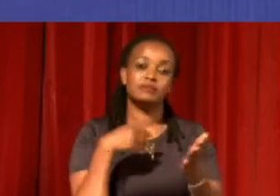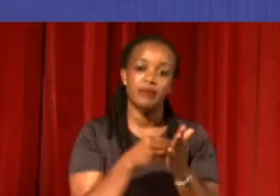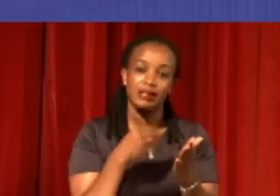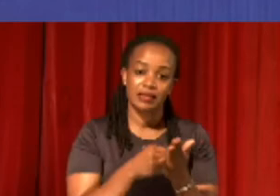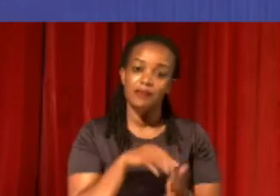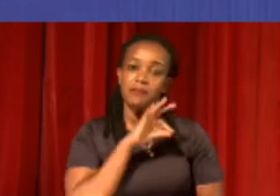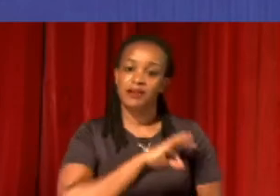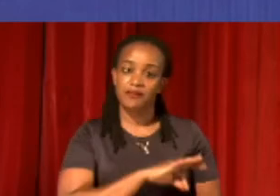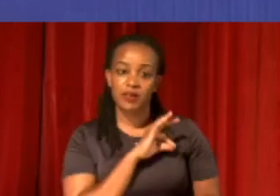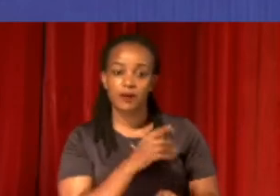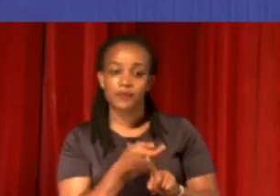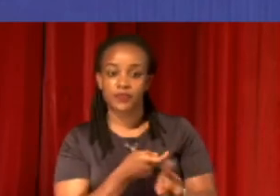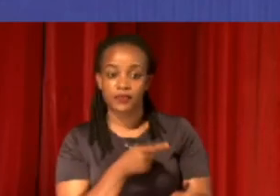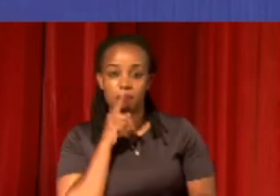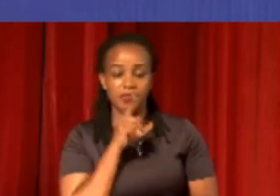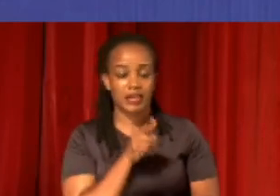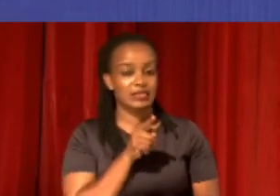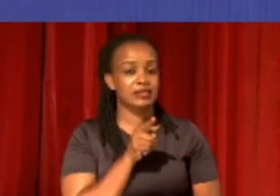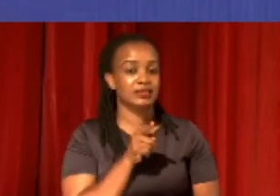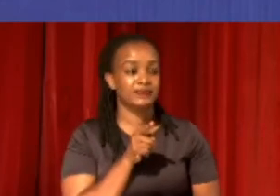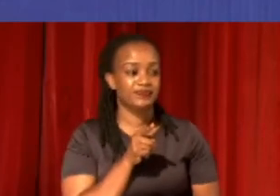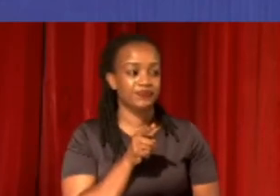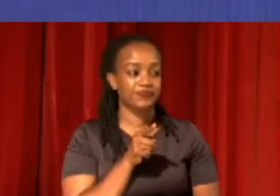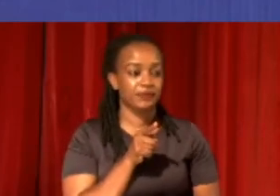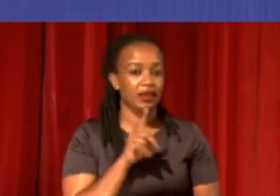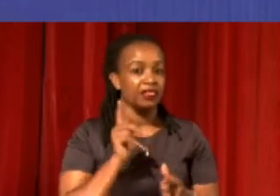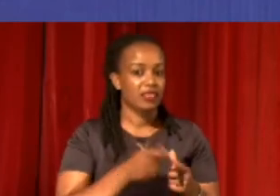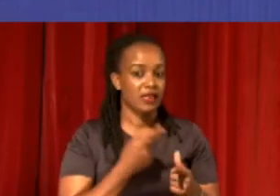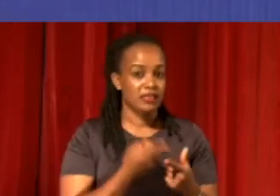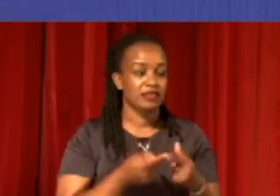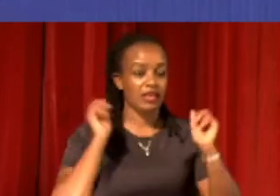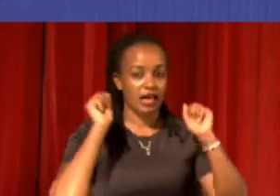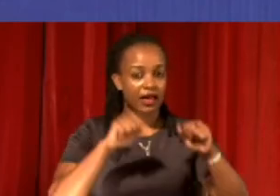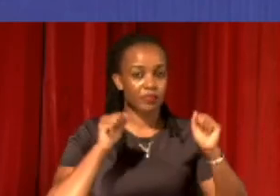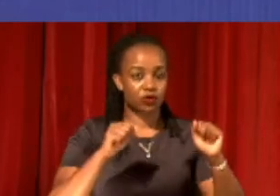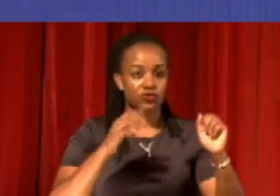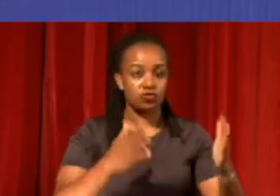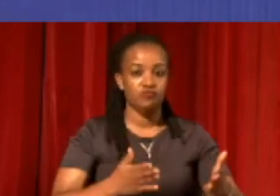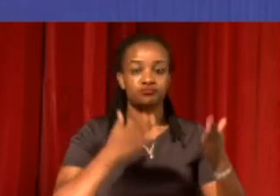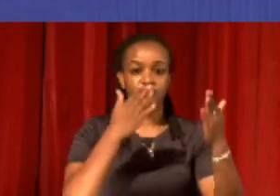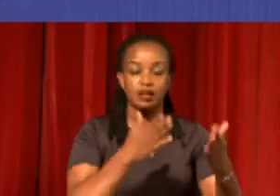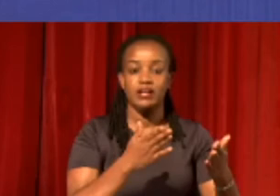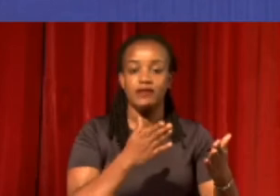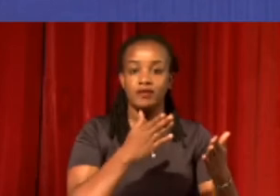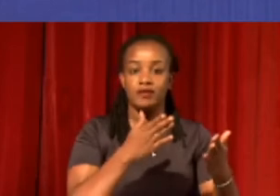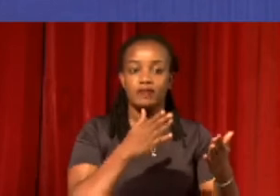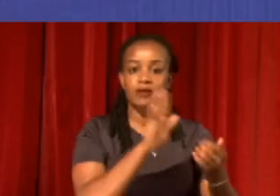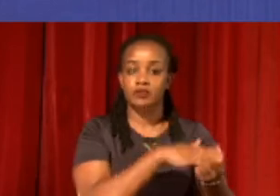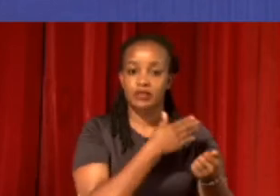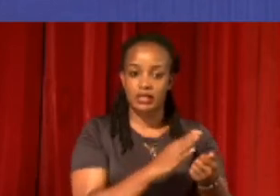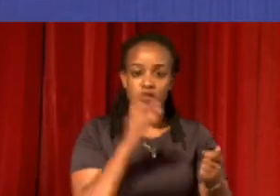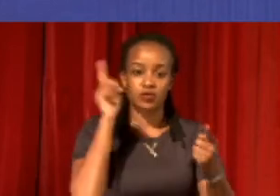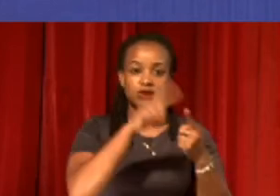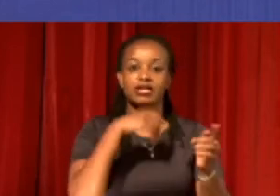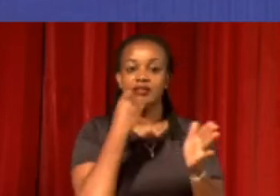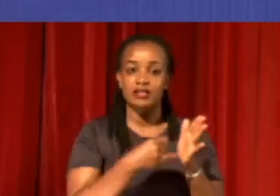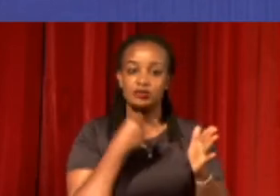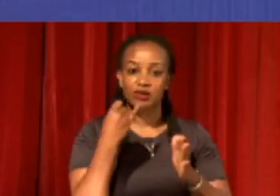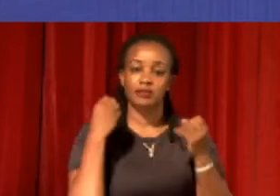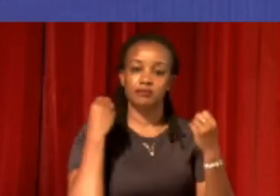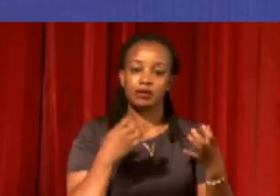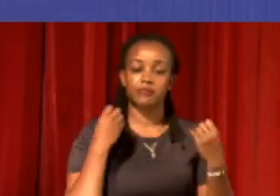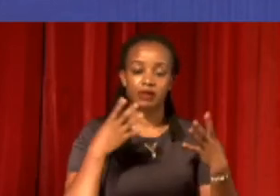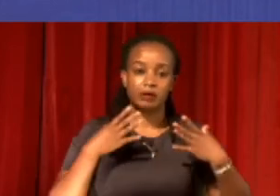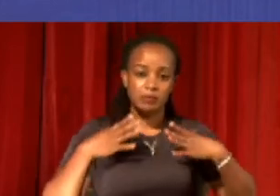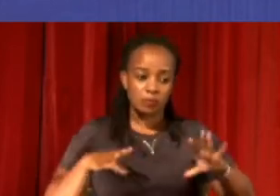audience, and then prepare that, package that, and be able to release that into the industry. So a lot of the people still focus only on the skill, and